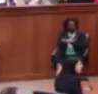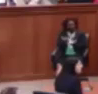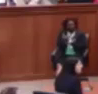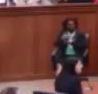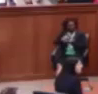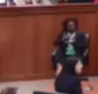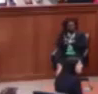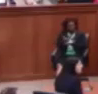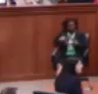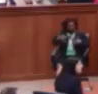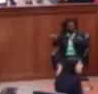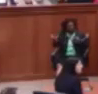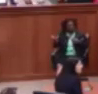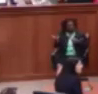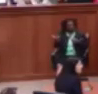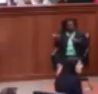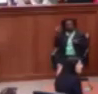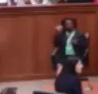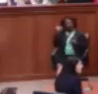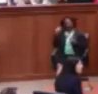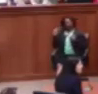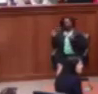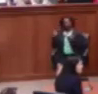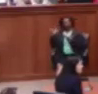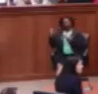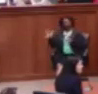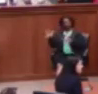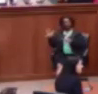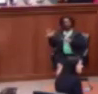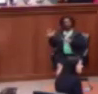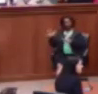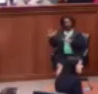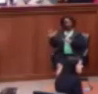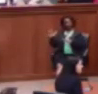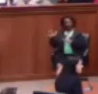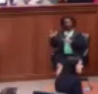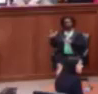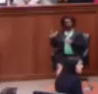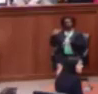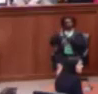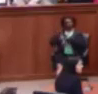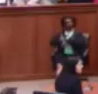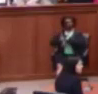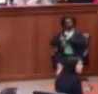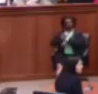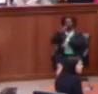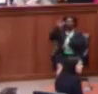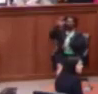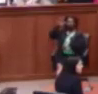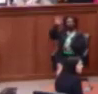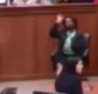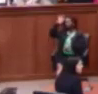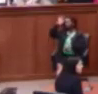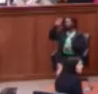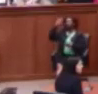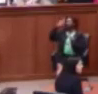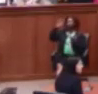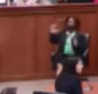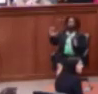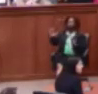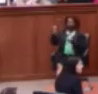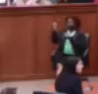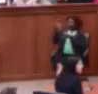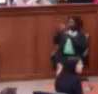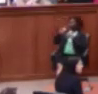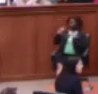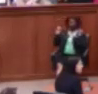why all of this is done without parent involvement. We are not notified of anything, and it only